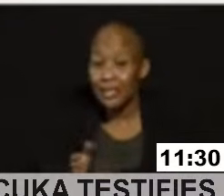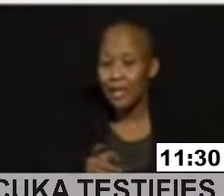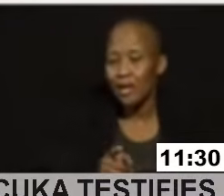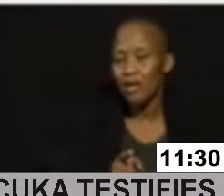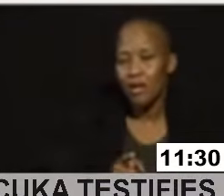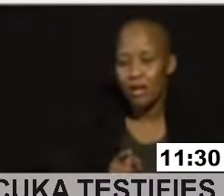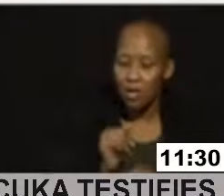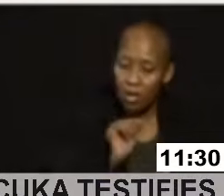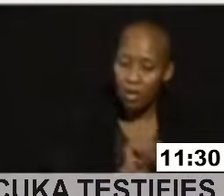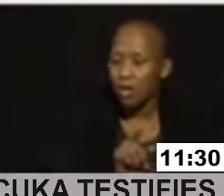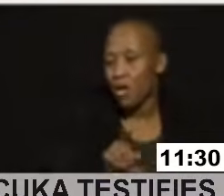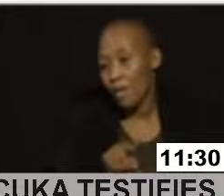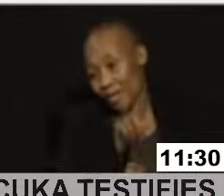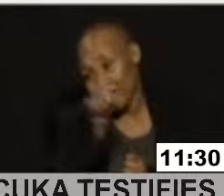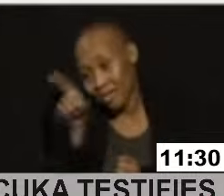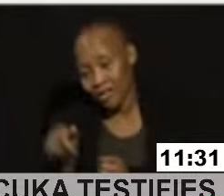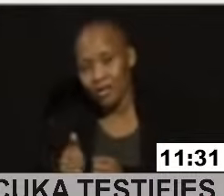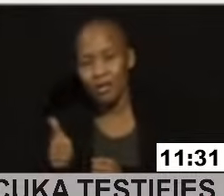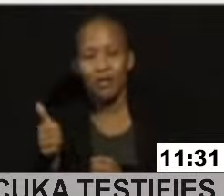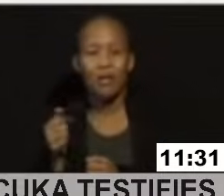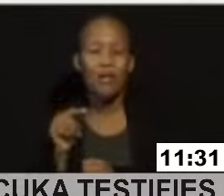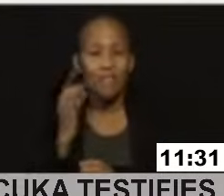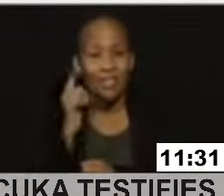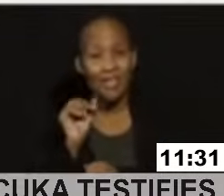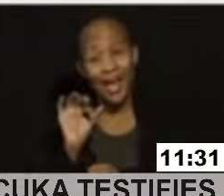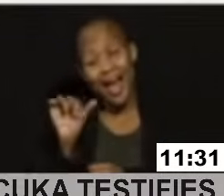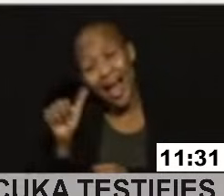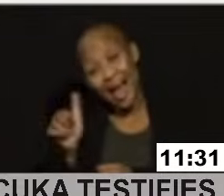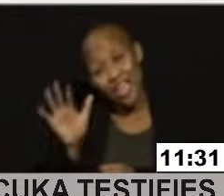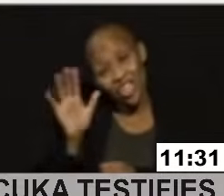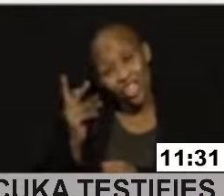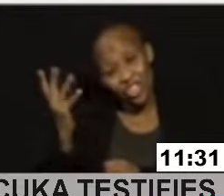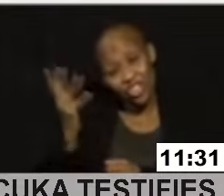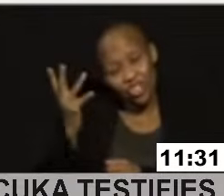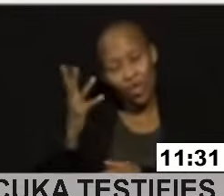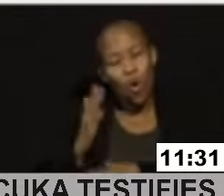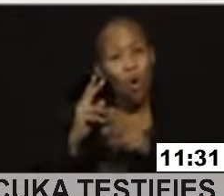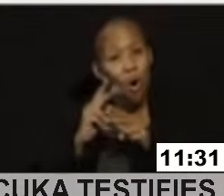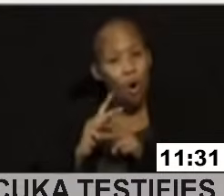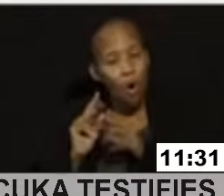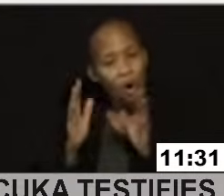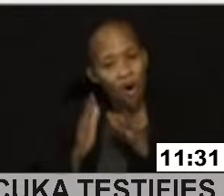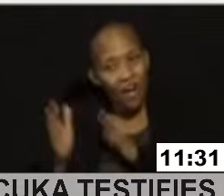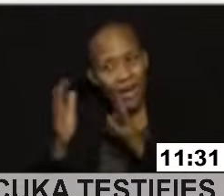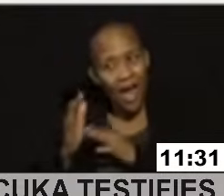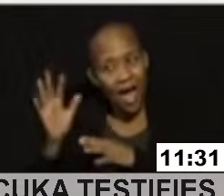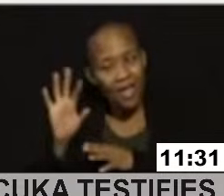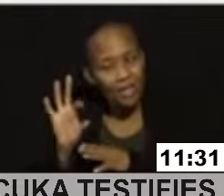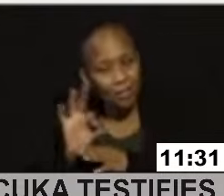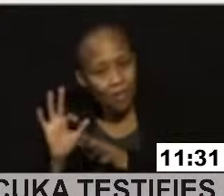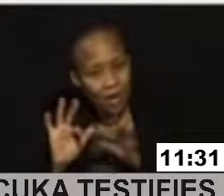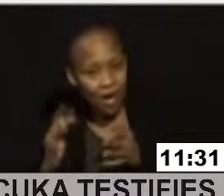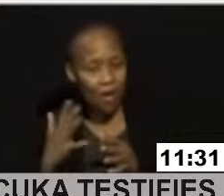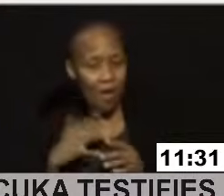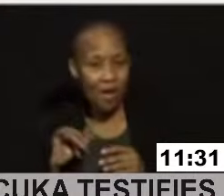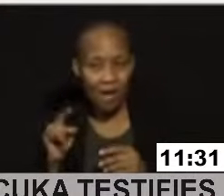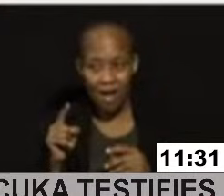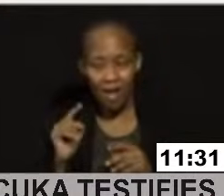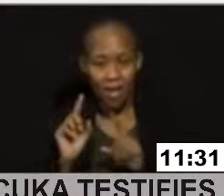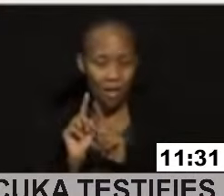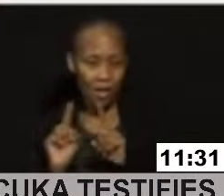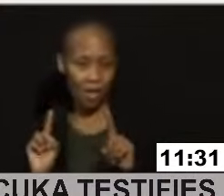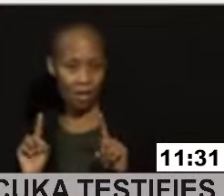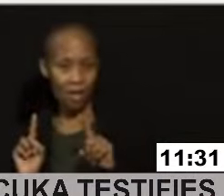they sell them somewhere. There is somebody who's organizing, who orders these things, and we focused on that. And again, I'm happy to say we're very